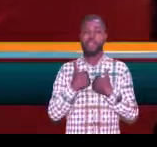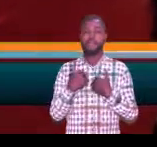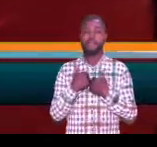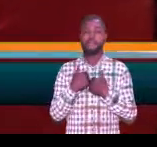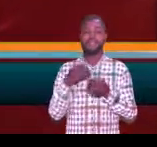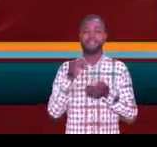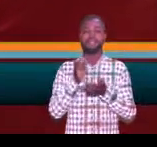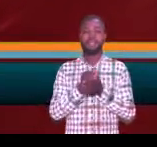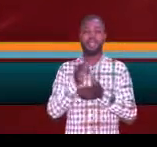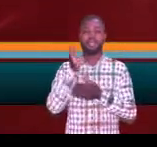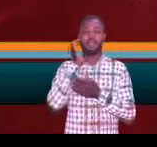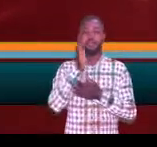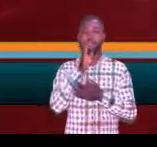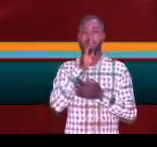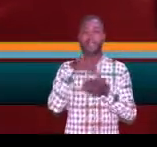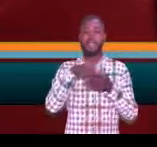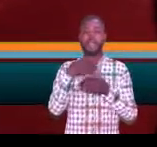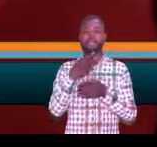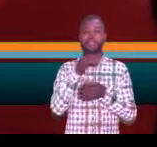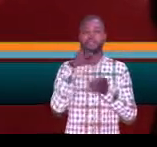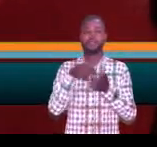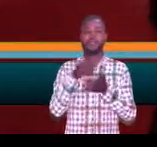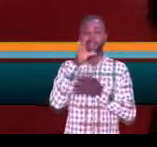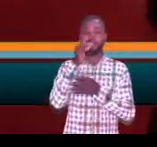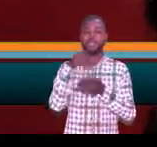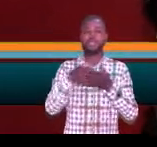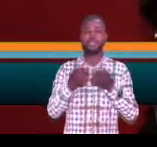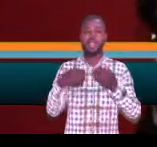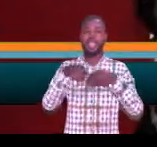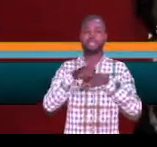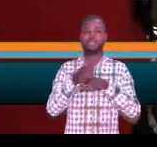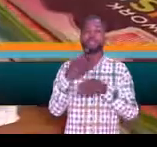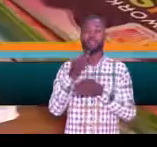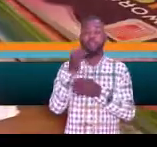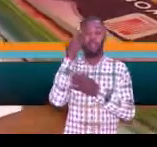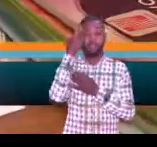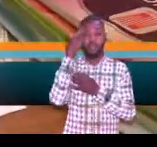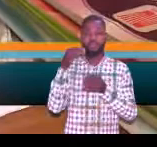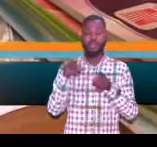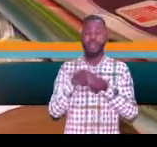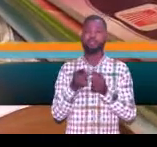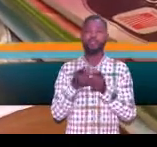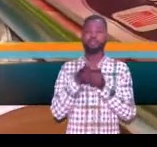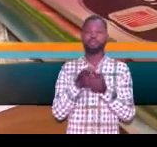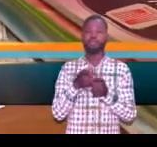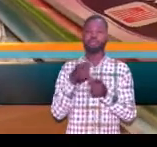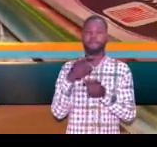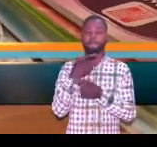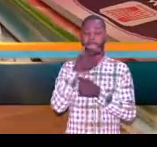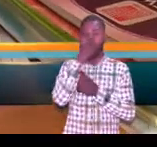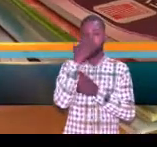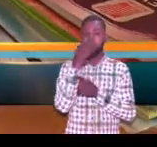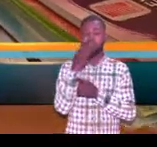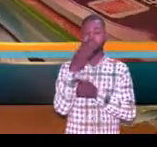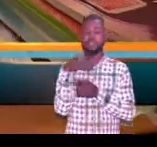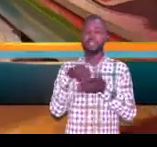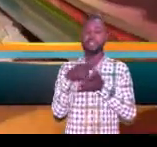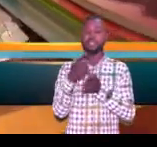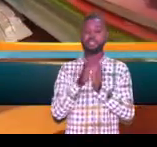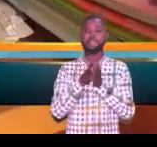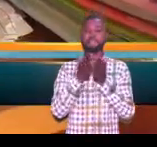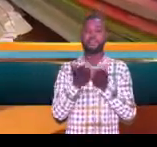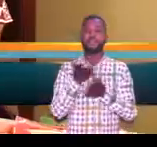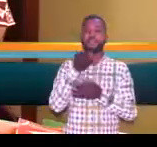have that would come out of this process. It's been engaging, and of course, we're also learning. It was with the